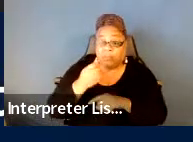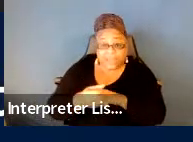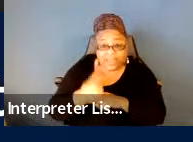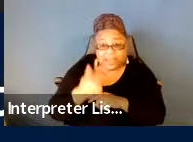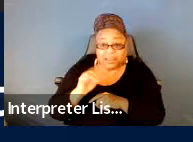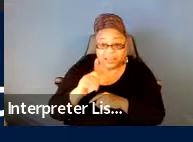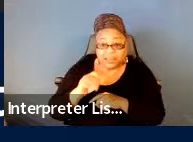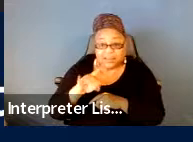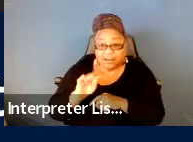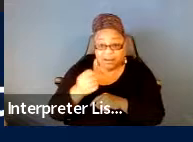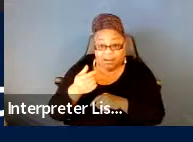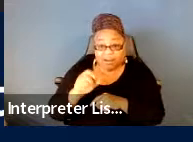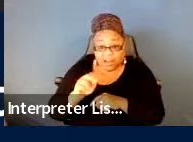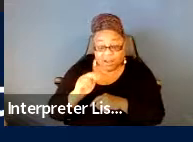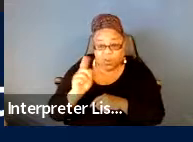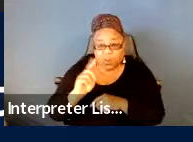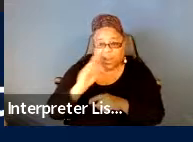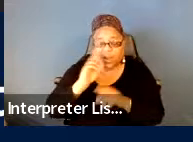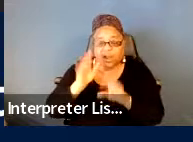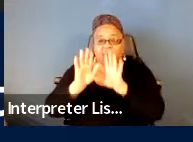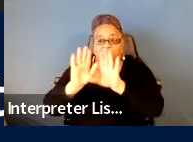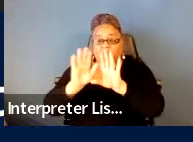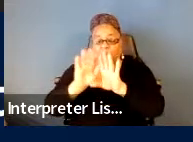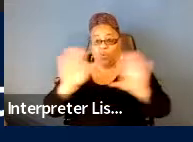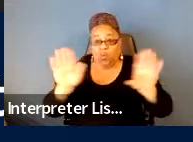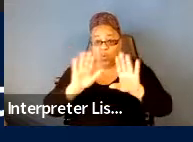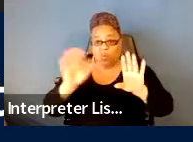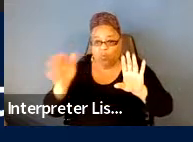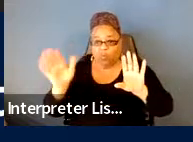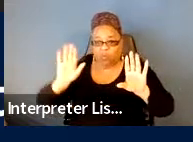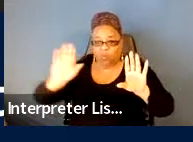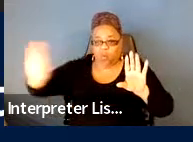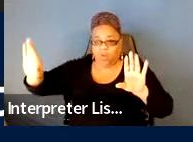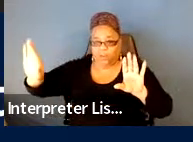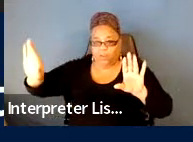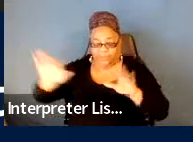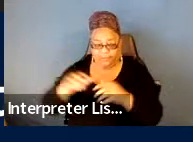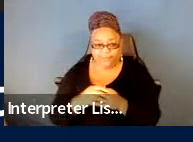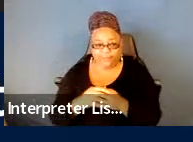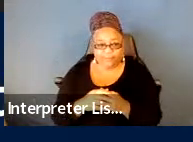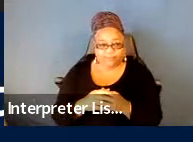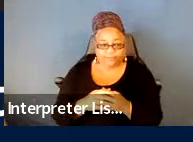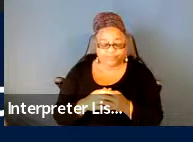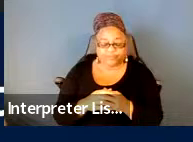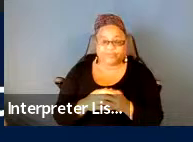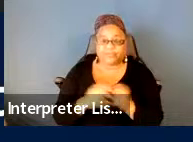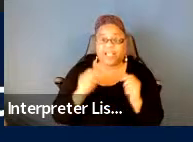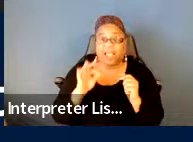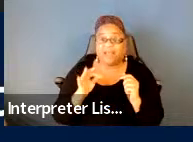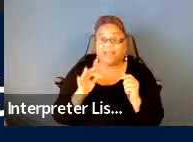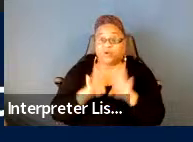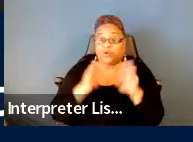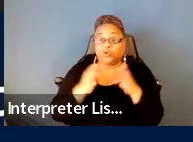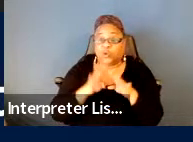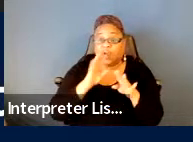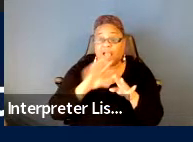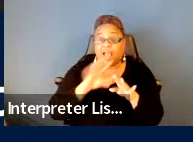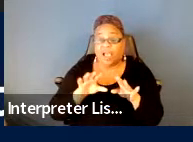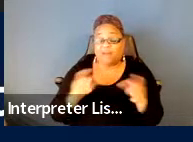Signs are permitted on the push side of doors with closers and without hold open